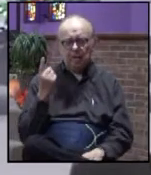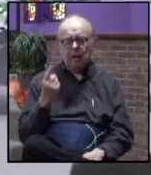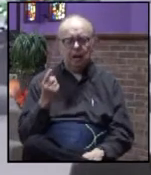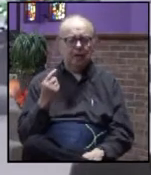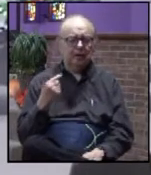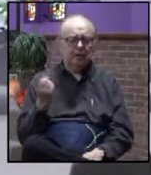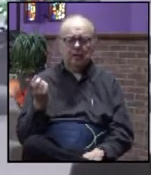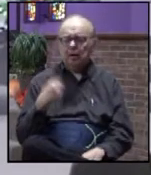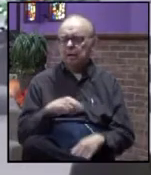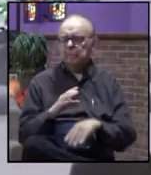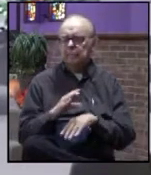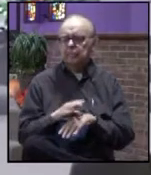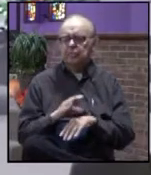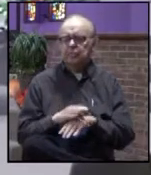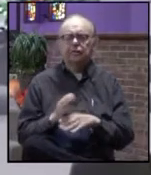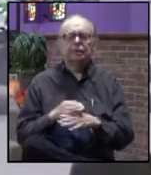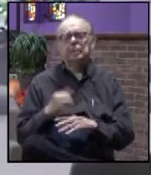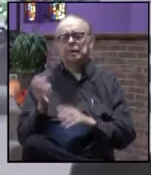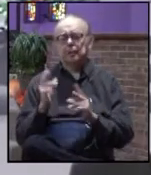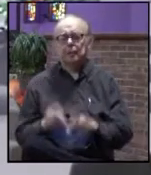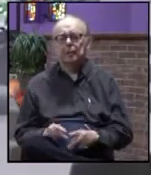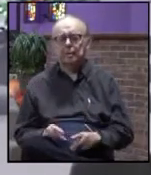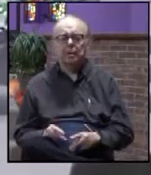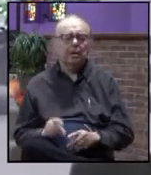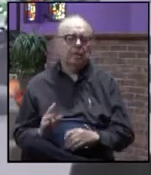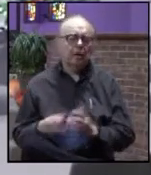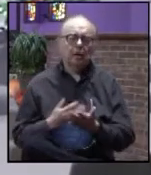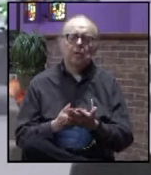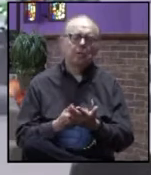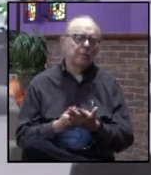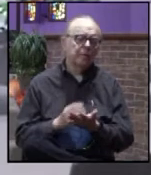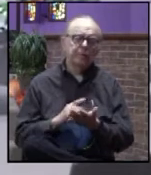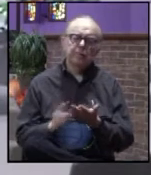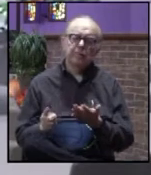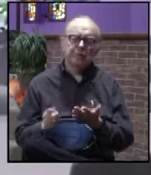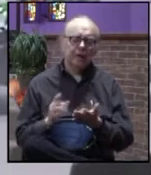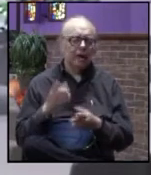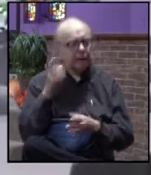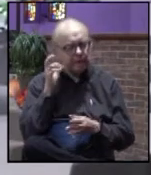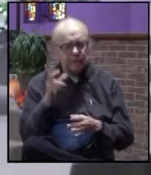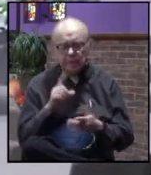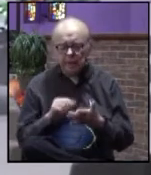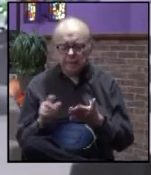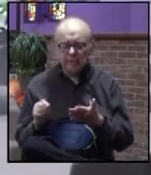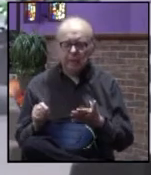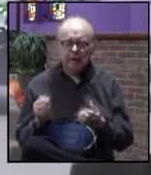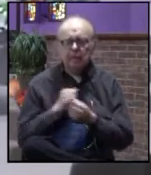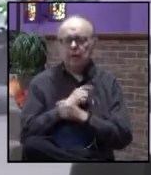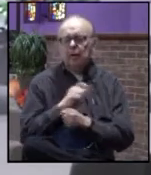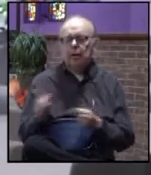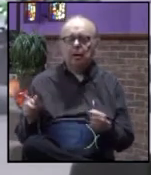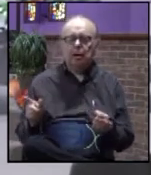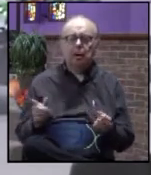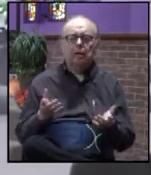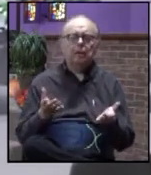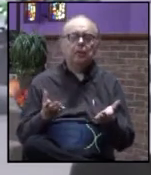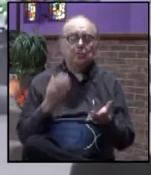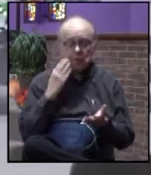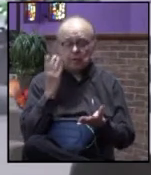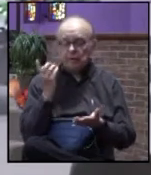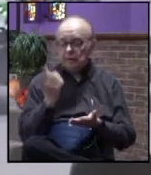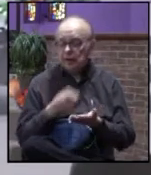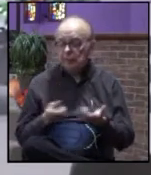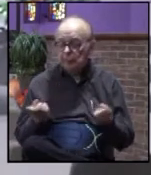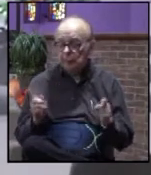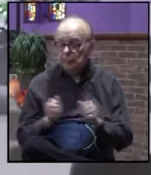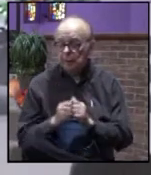I just come here to share with everybody and catch up with everybody about how their week was. No, I love y'all and I love to catch up on what your week is going